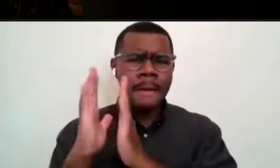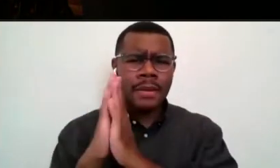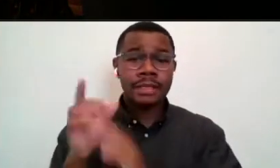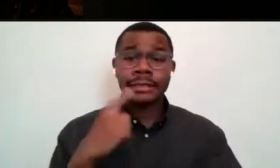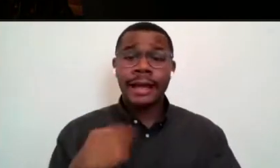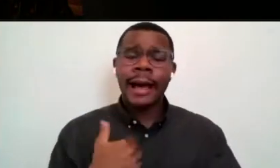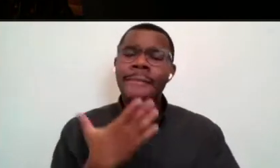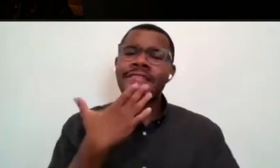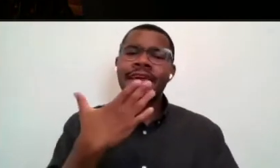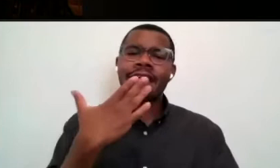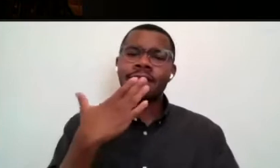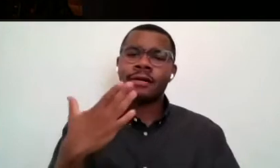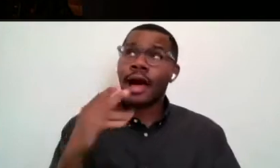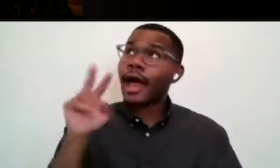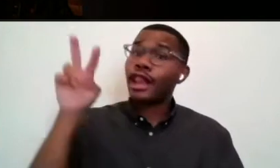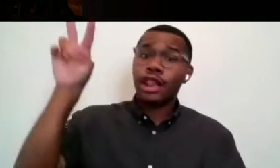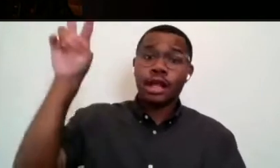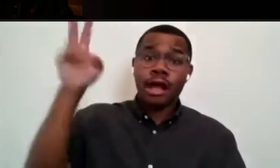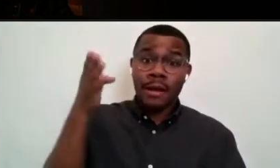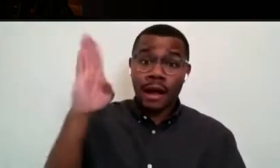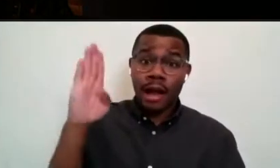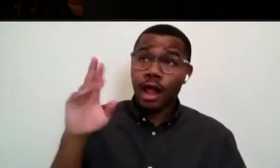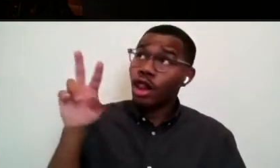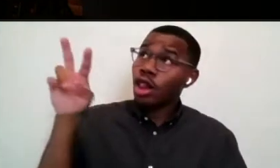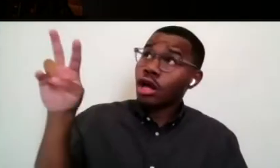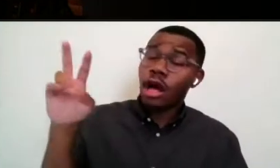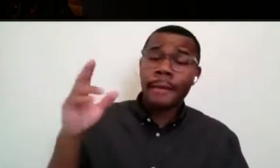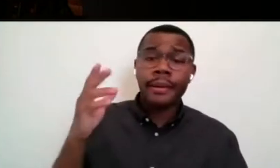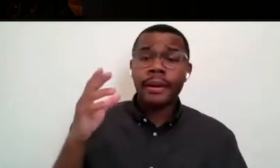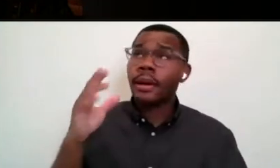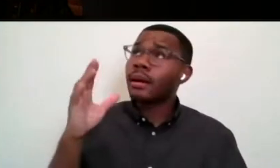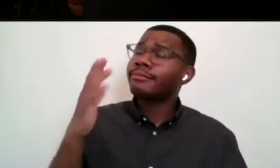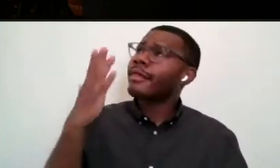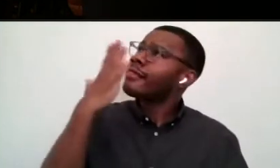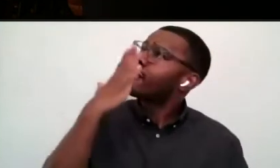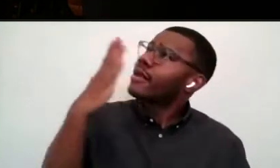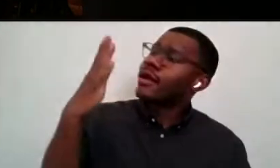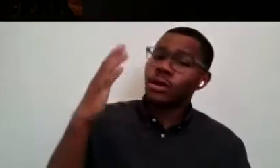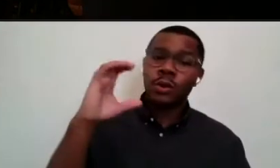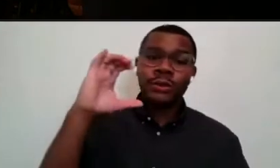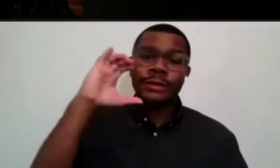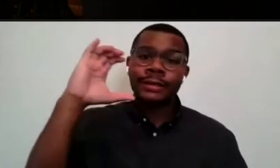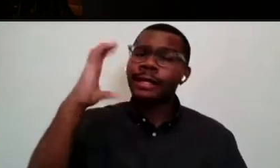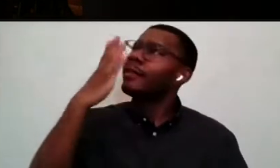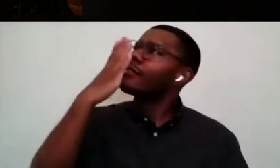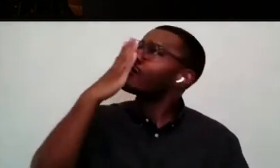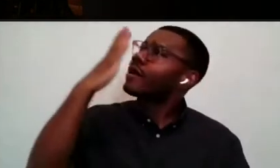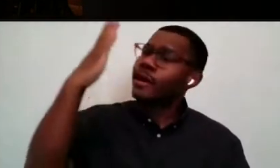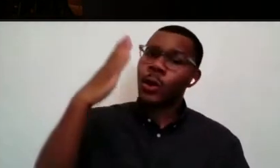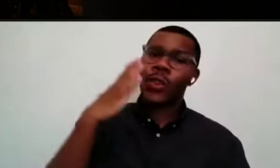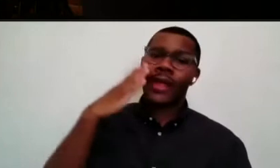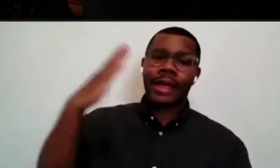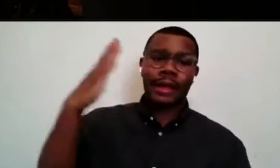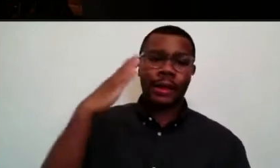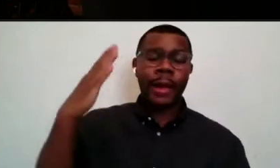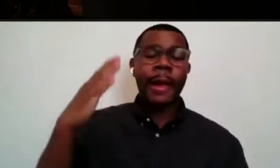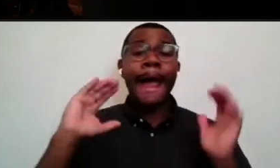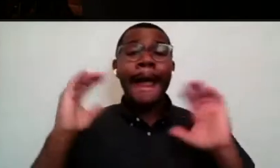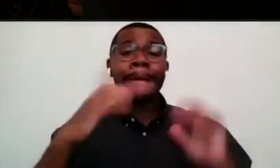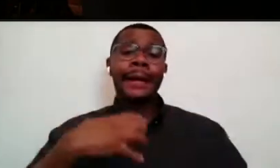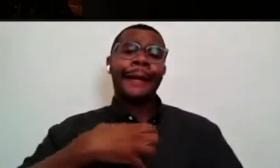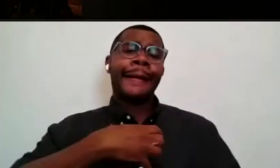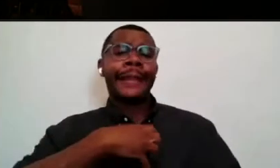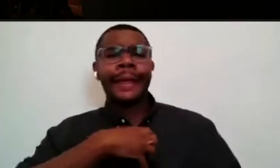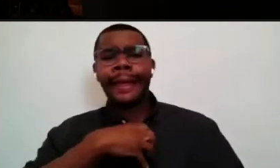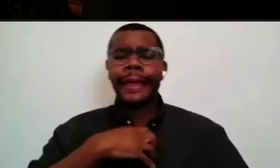thank you. Thank you, God. Thank you, Goddess. Thank you, Sun. Thank you, versus bitching. We can bitch, you know? That's a lot of stuff to